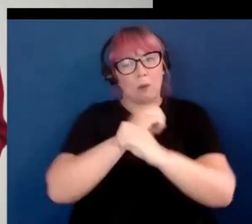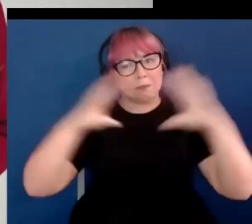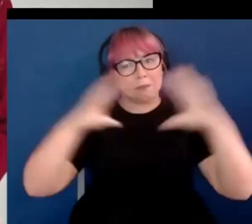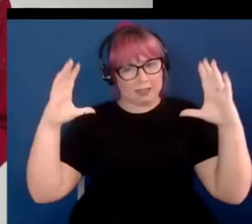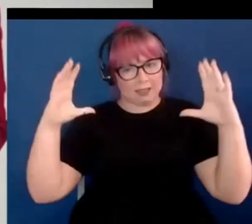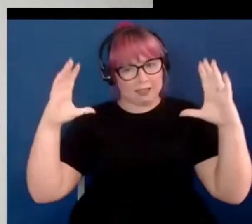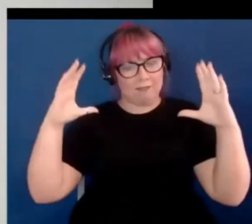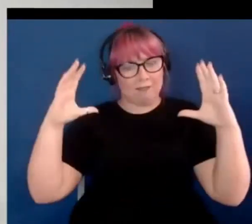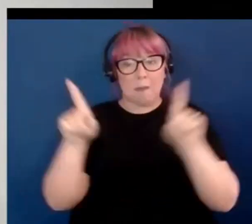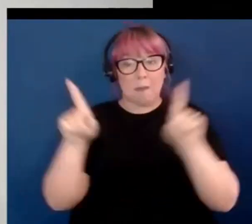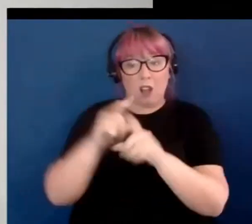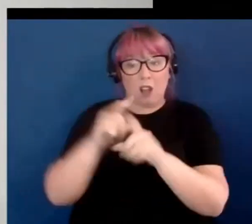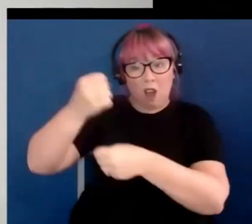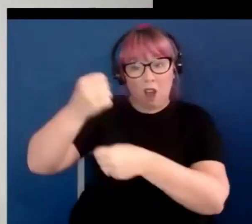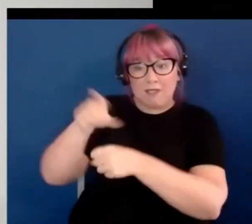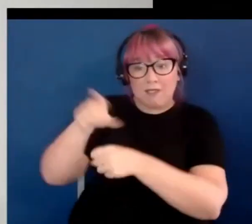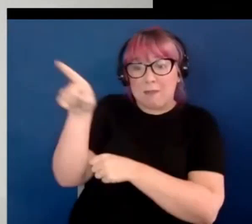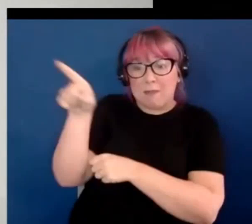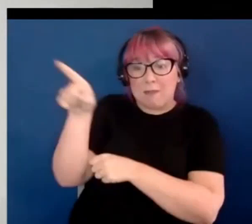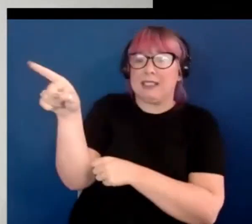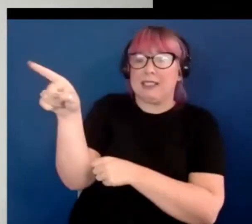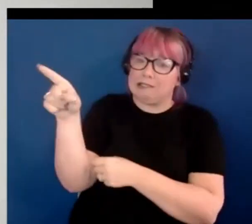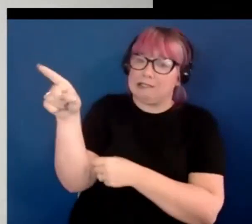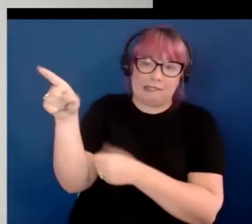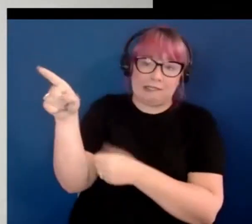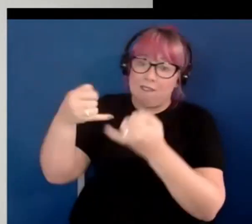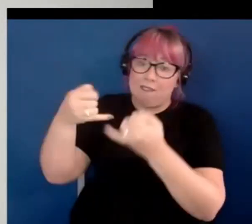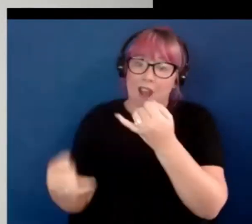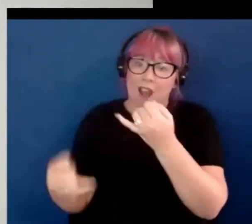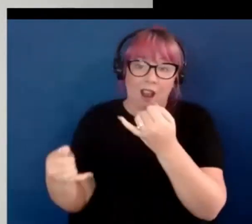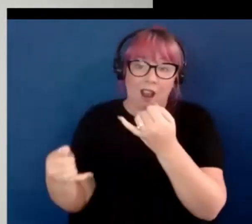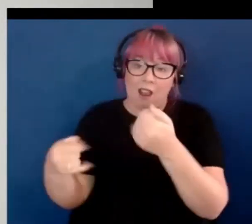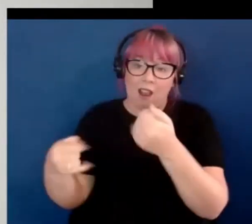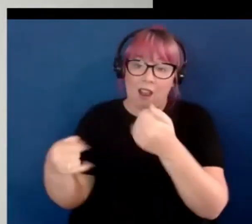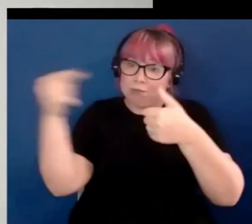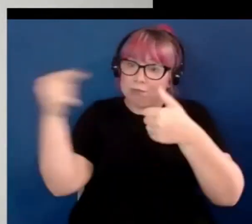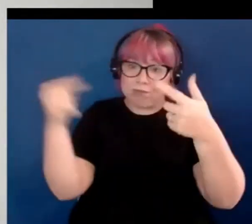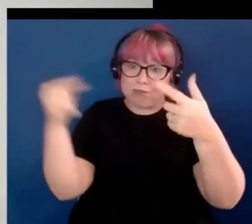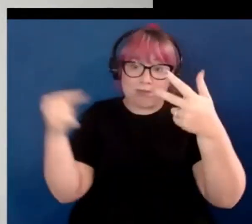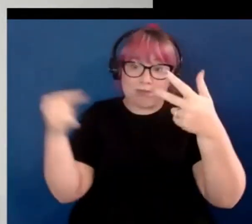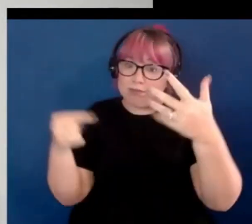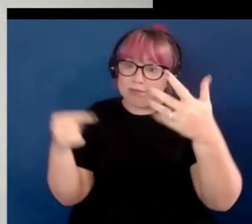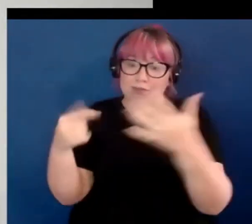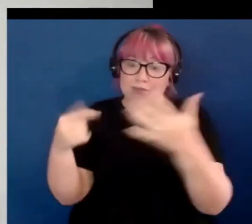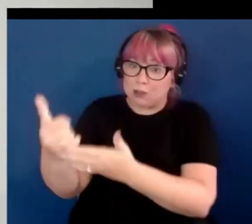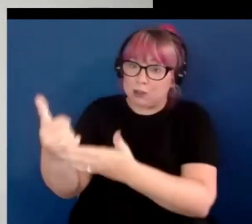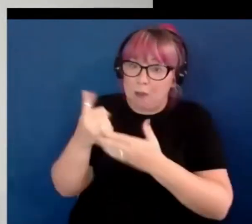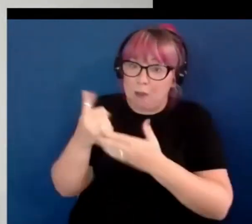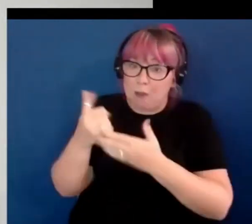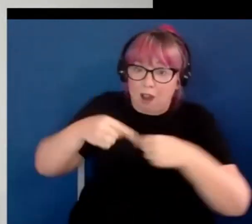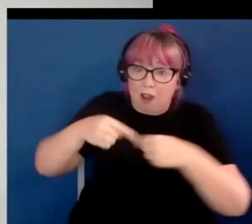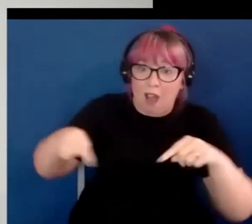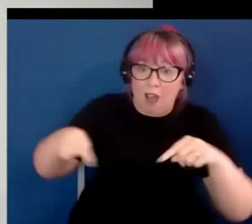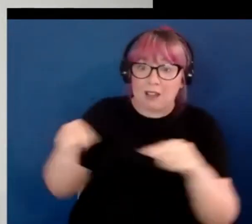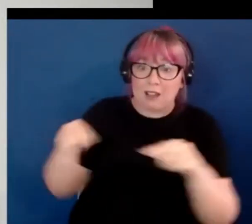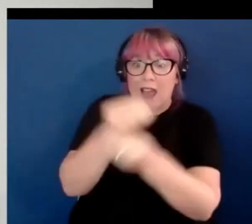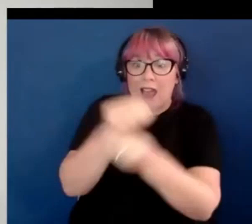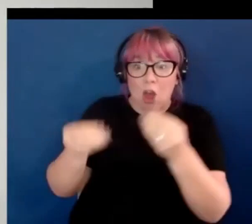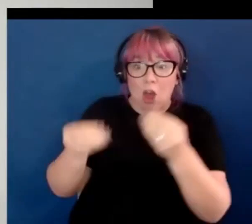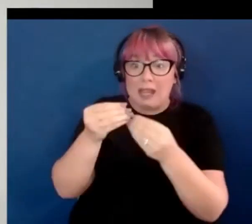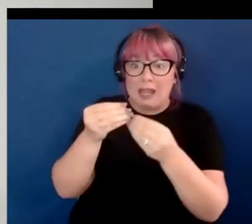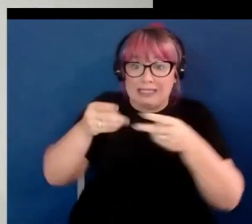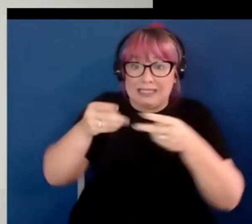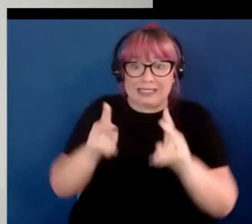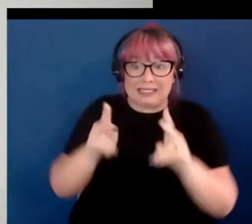attempts to forge its response to the pandemic within a prevailing economic system that just wasn't built for resilience in a